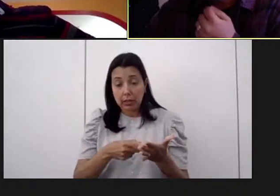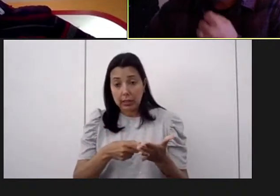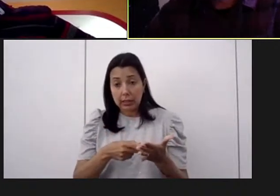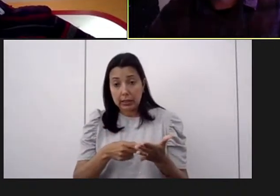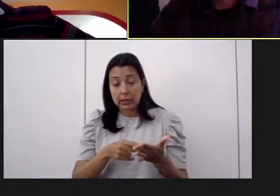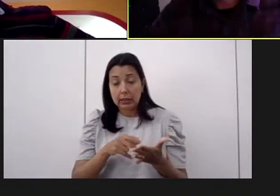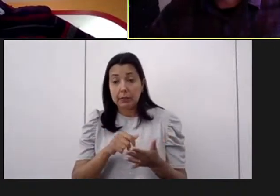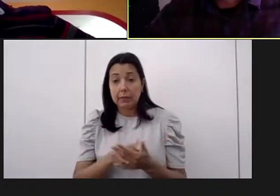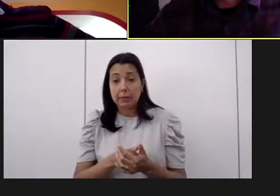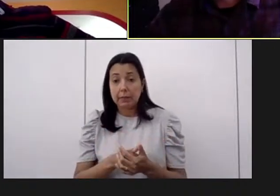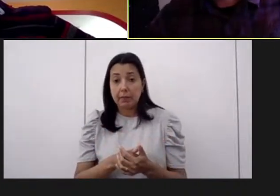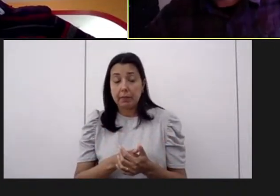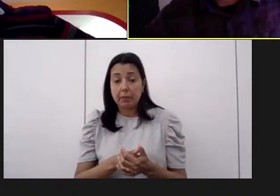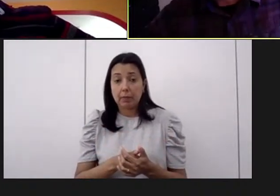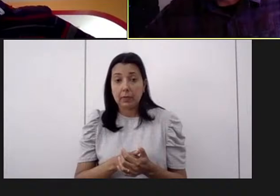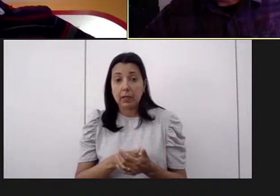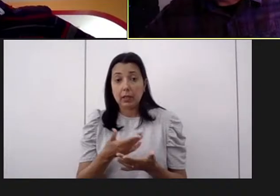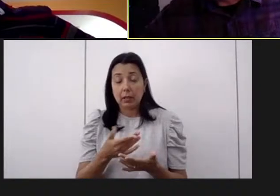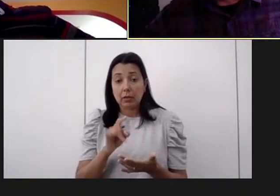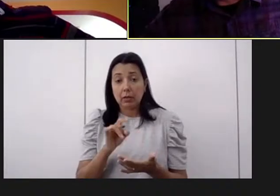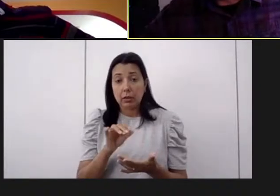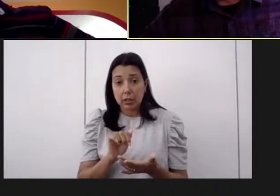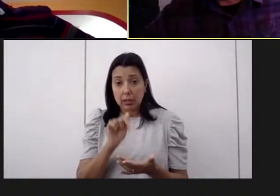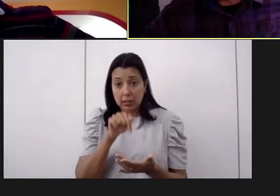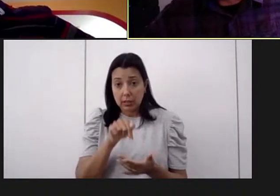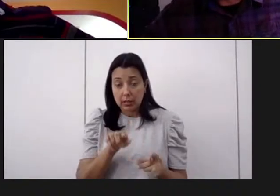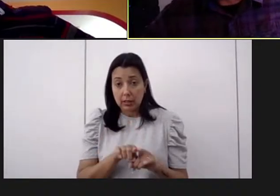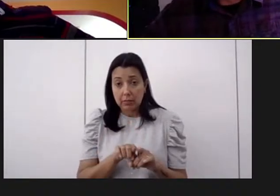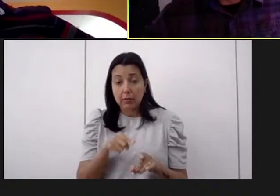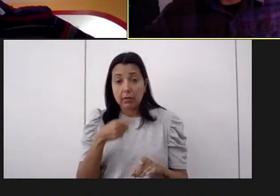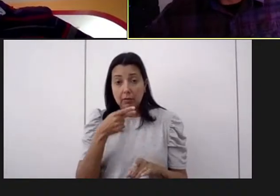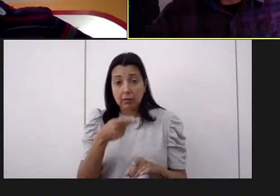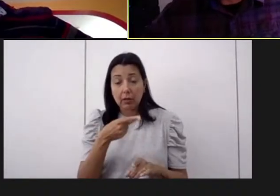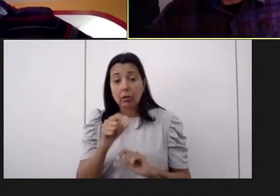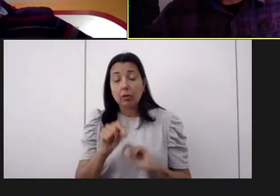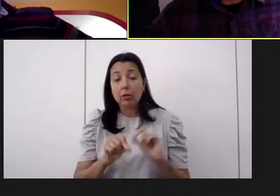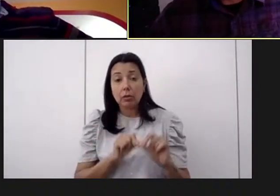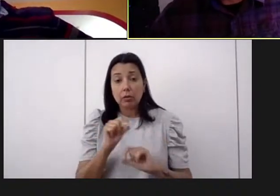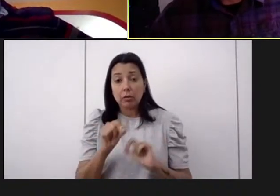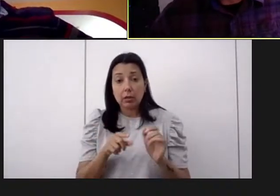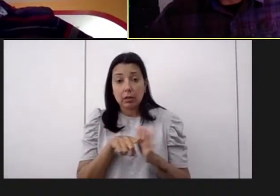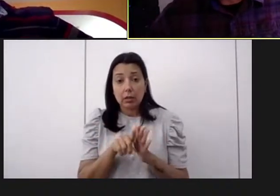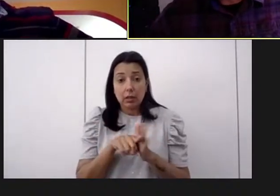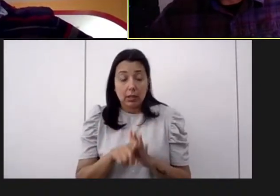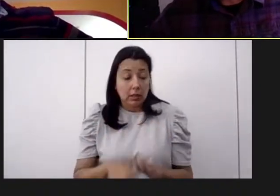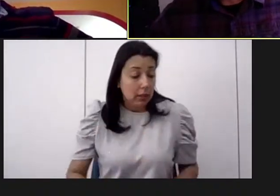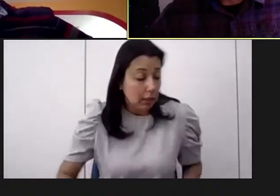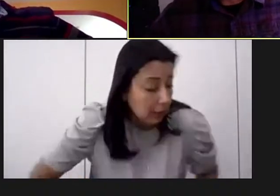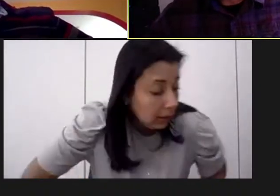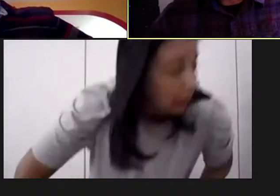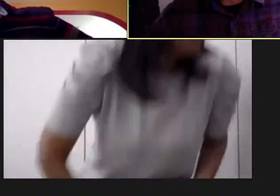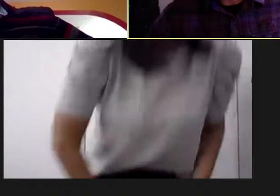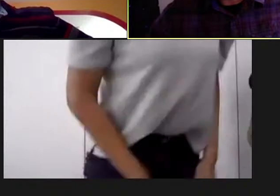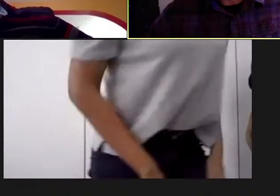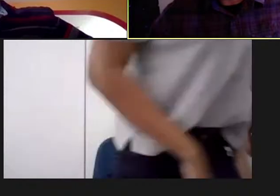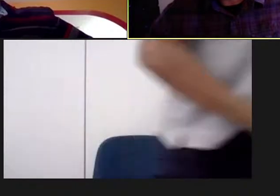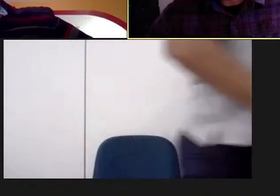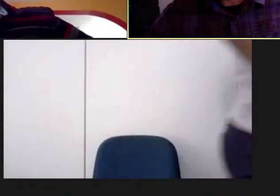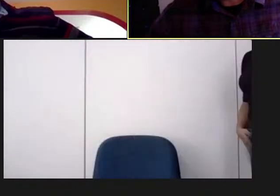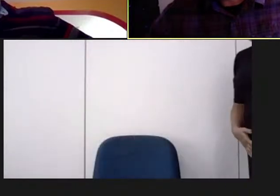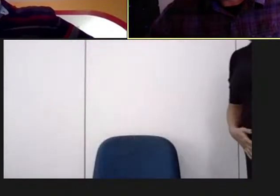It's from Paulina Boechat. She asks, what are your views on the legitimacy